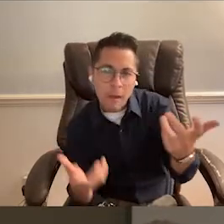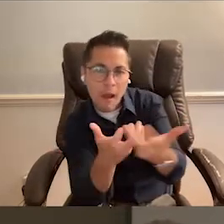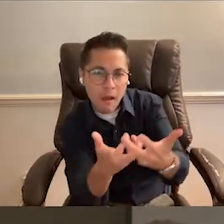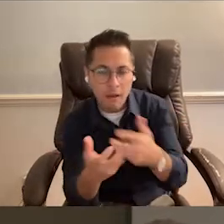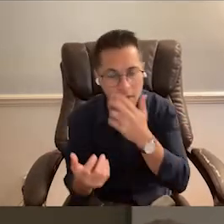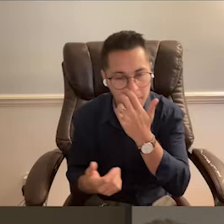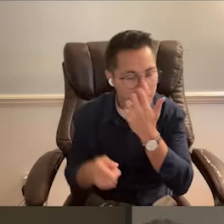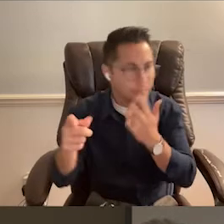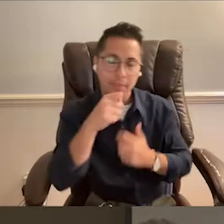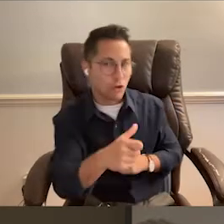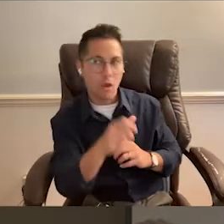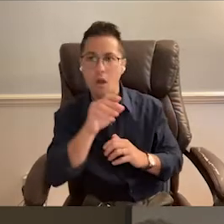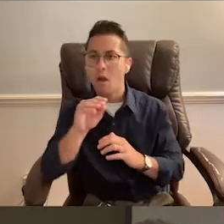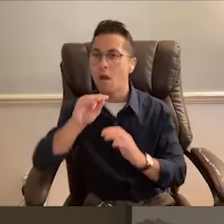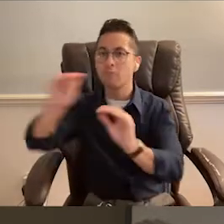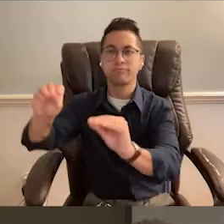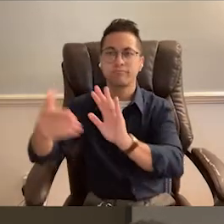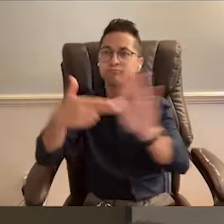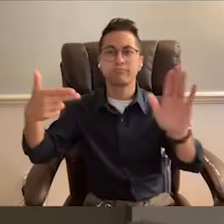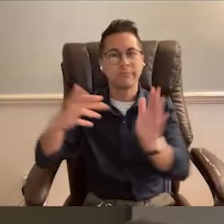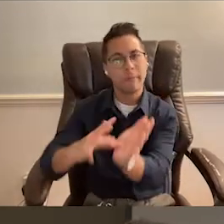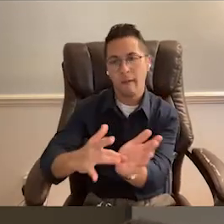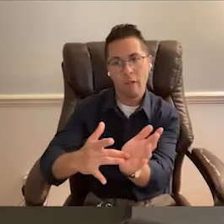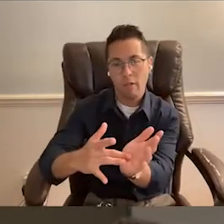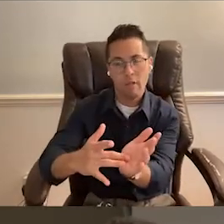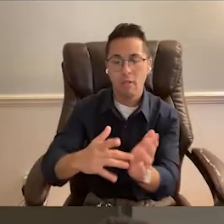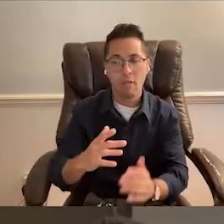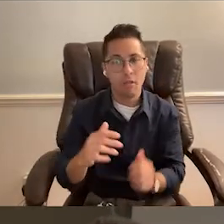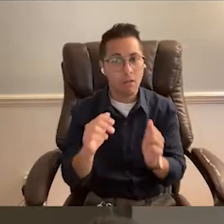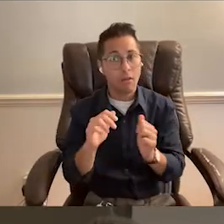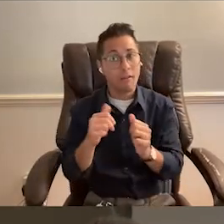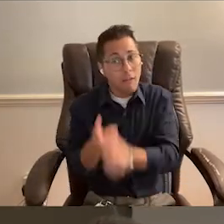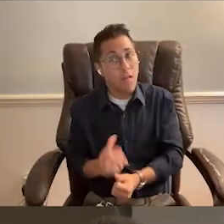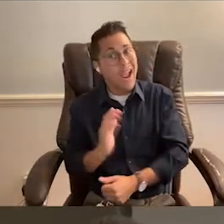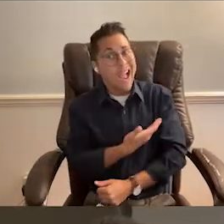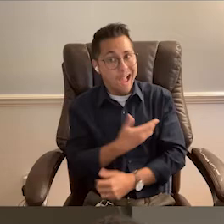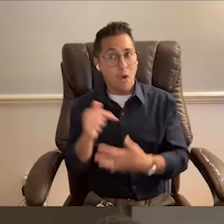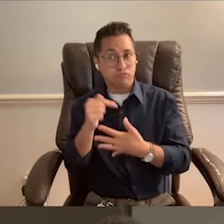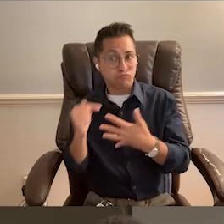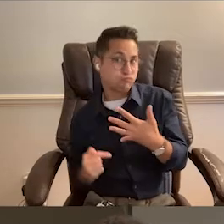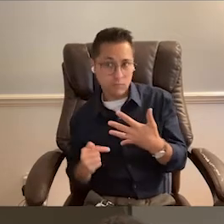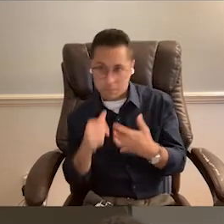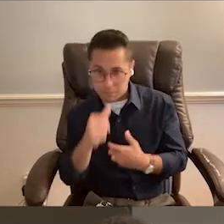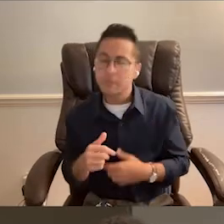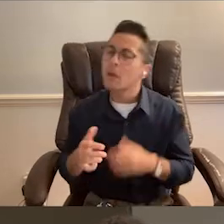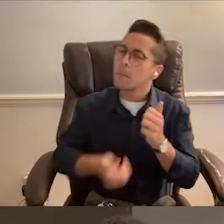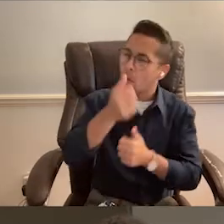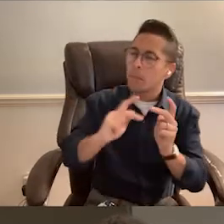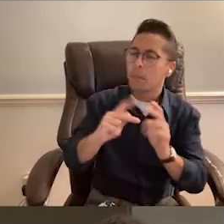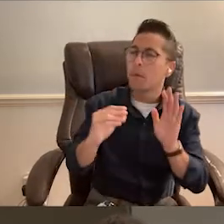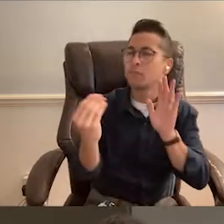they don't know where to put him I got exactly. you. Yeah. I got you. Yeah. They won't put it medical. Right. We won't put it